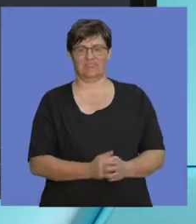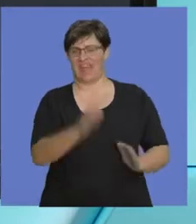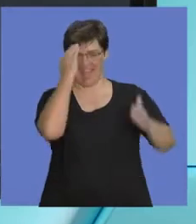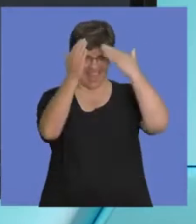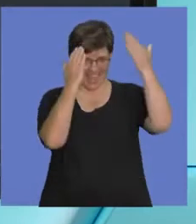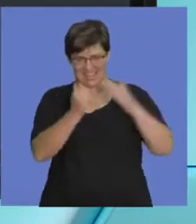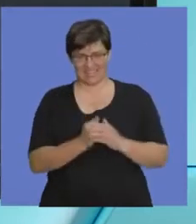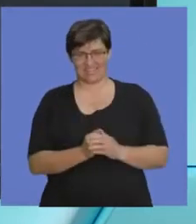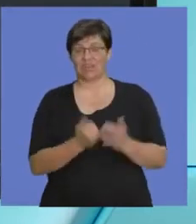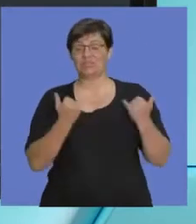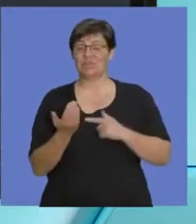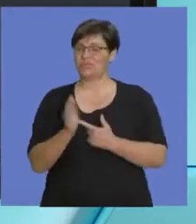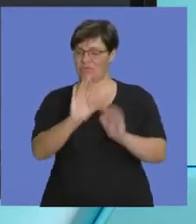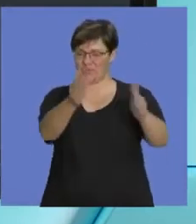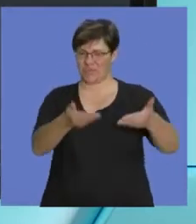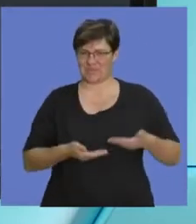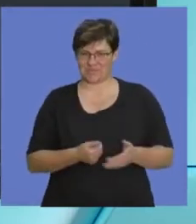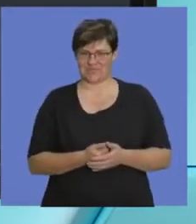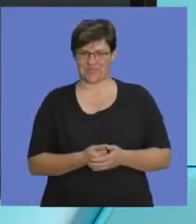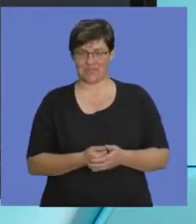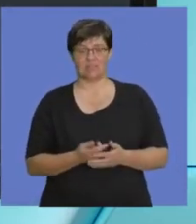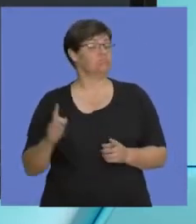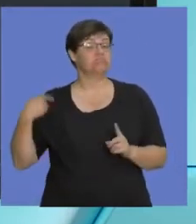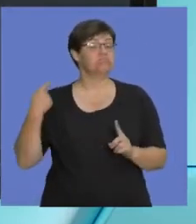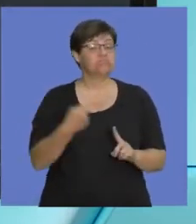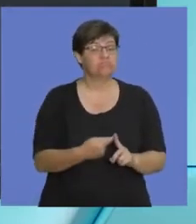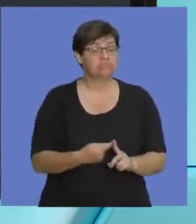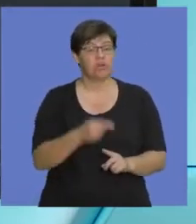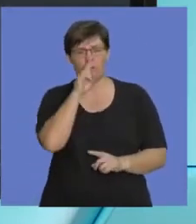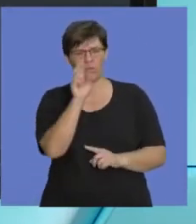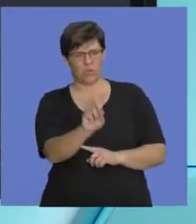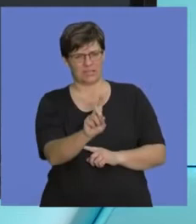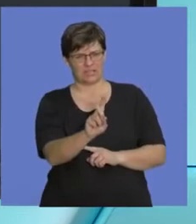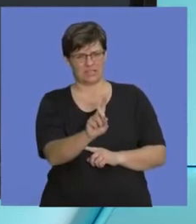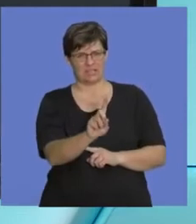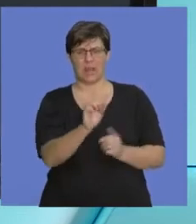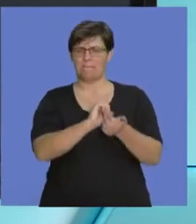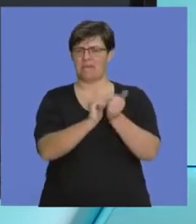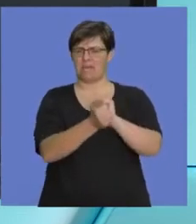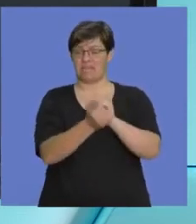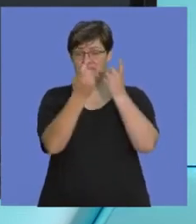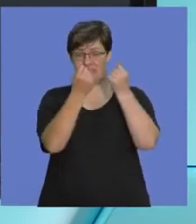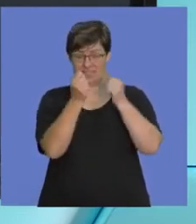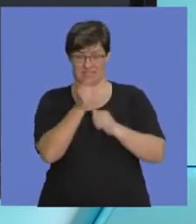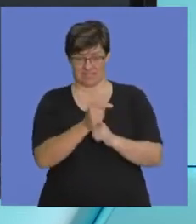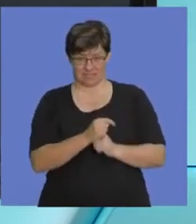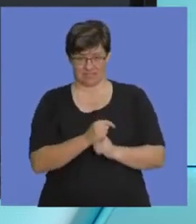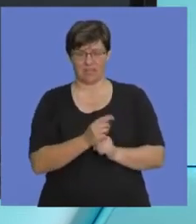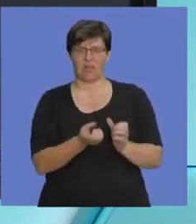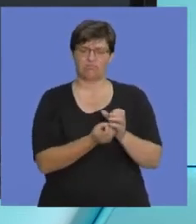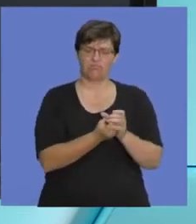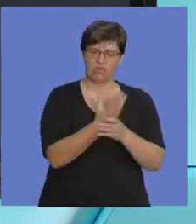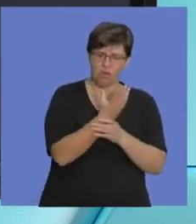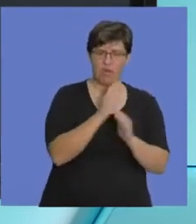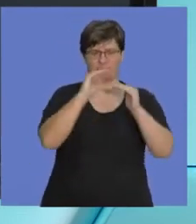Hi guys, welcome to today's show. So far we've been looking at financial maths, specifically growth and